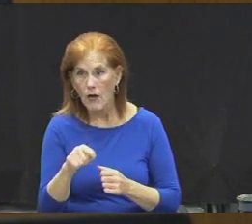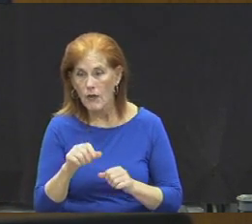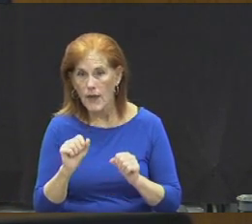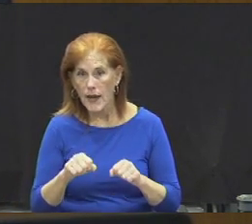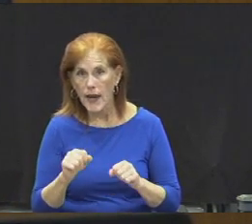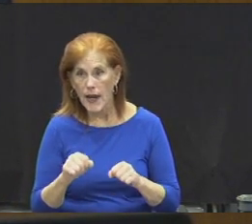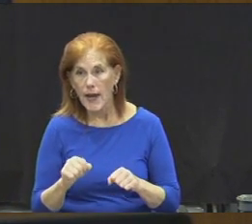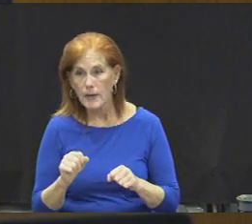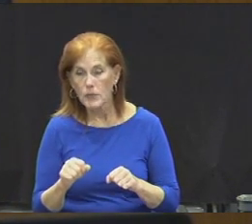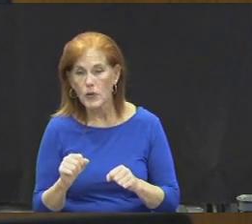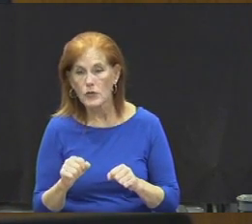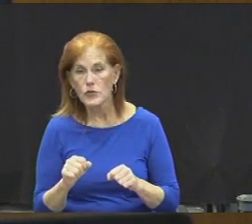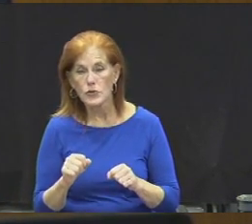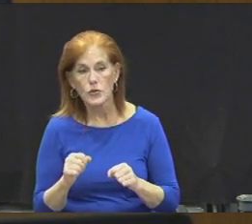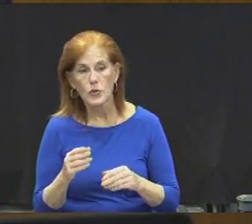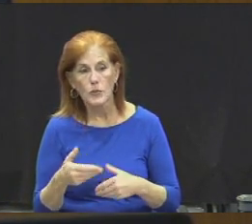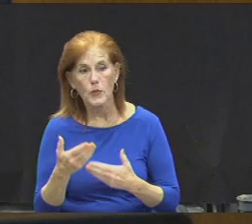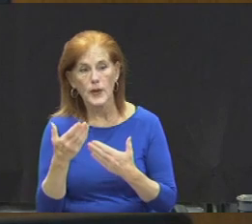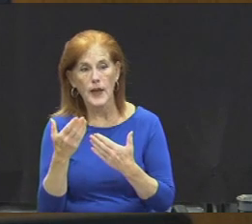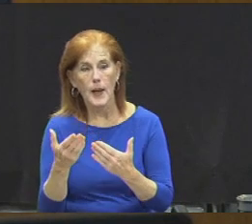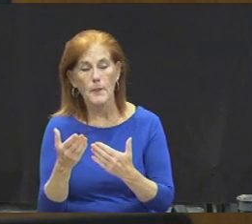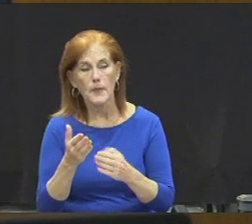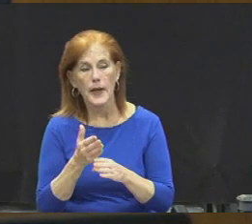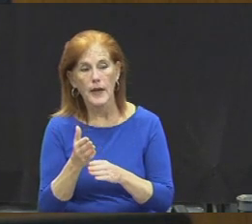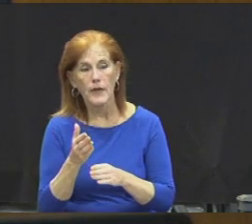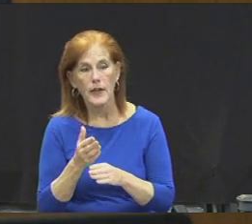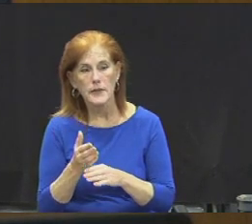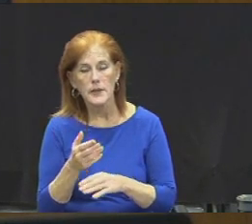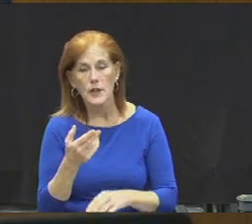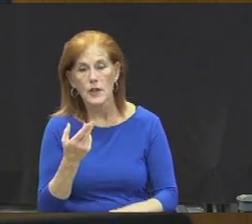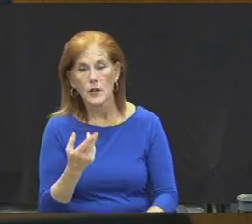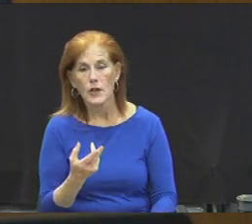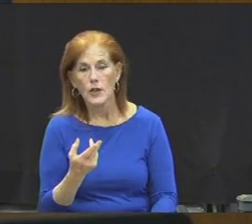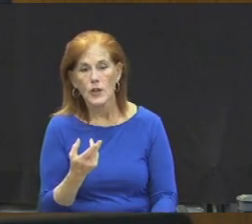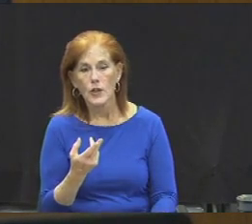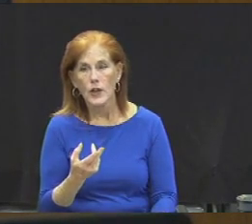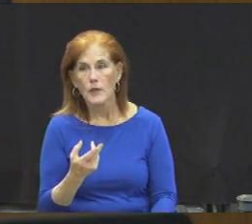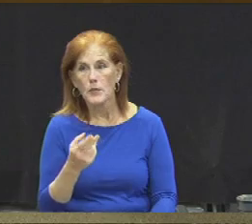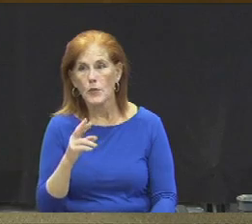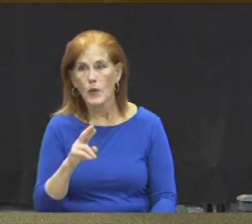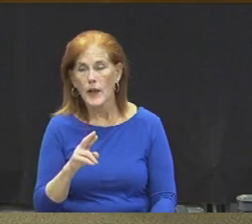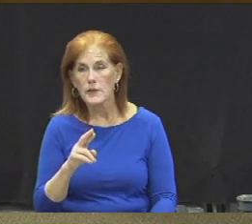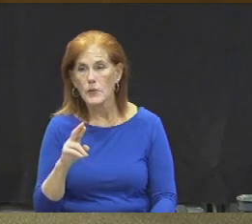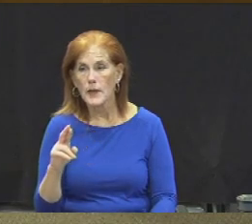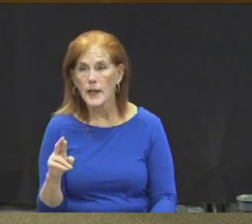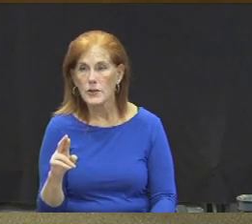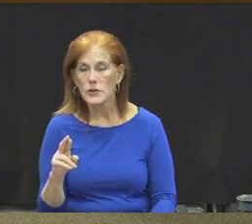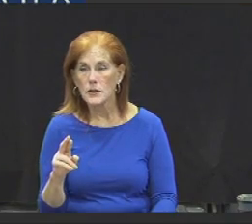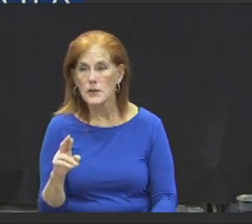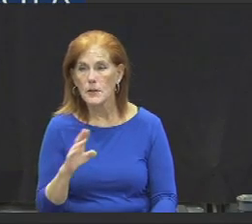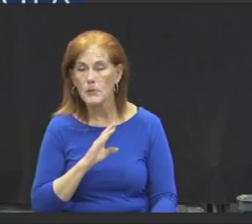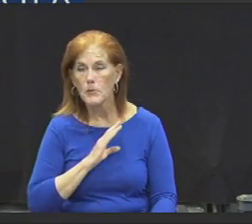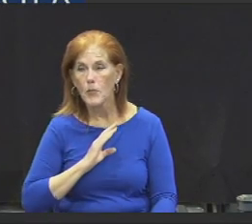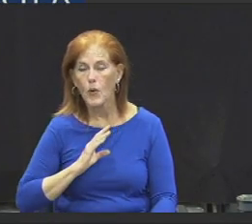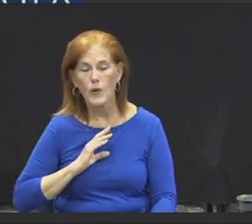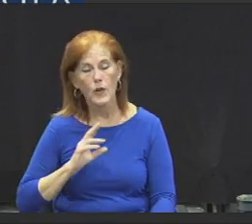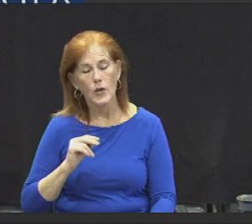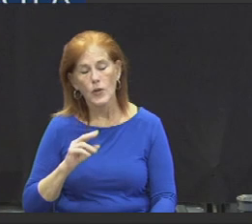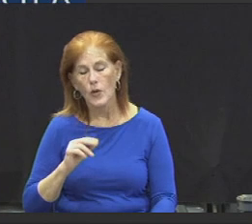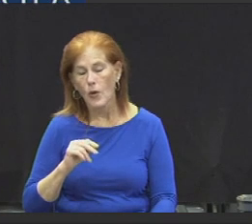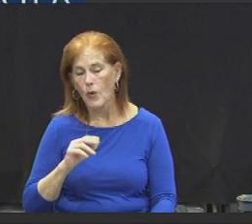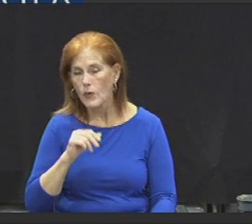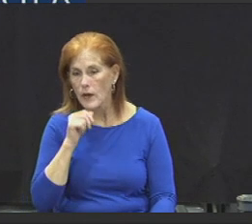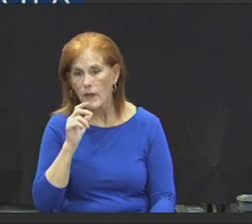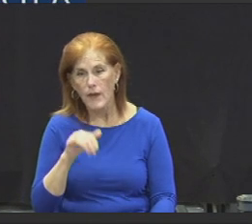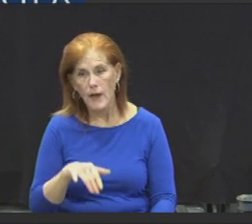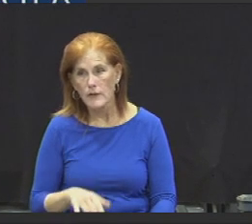to grant areas of concerns? The Human Rights and Relations Board. No, not to this point.